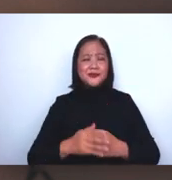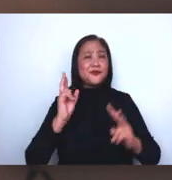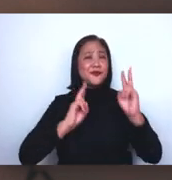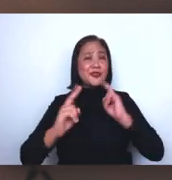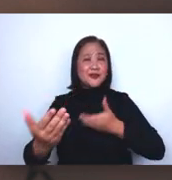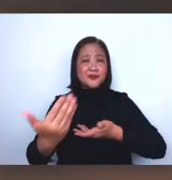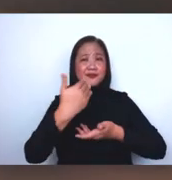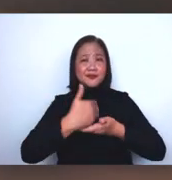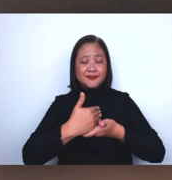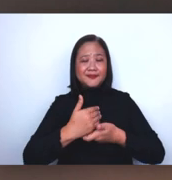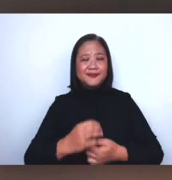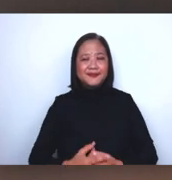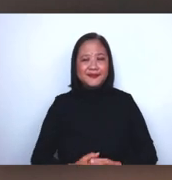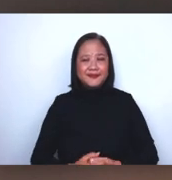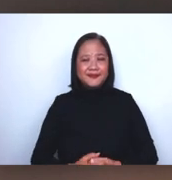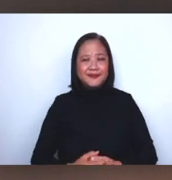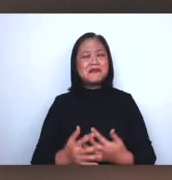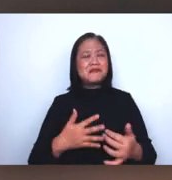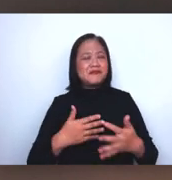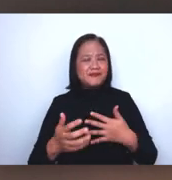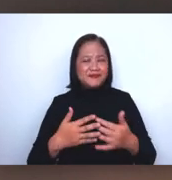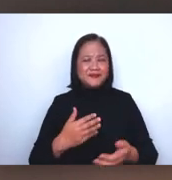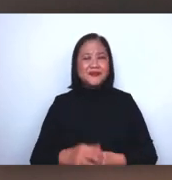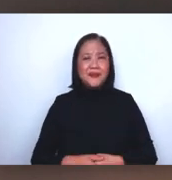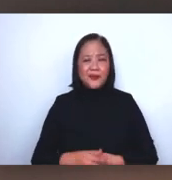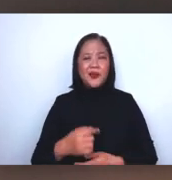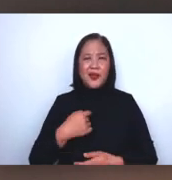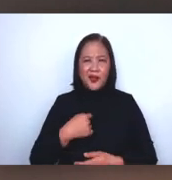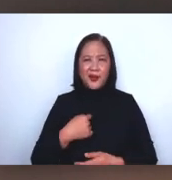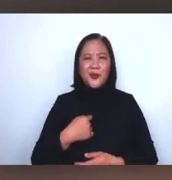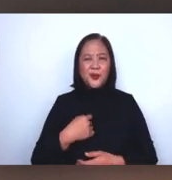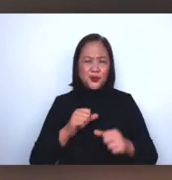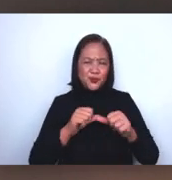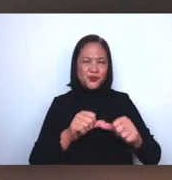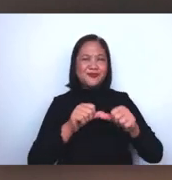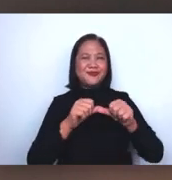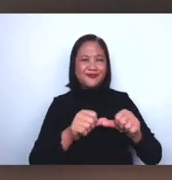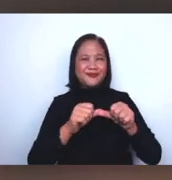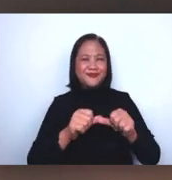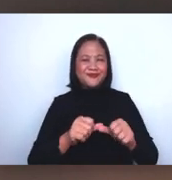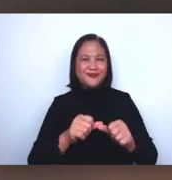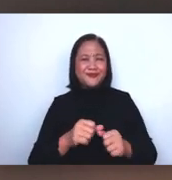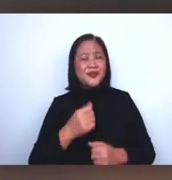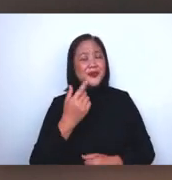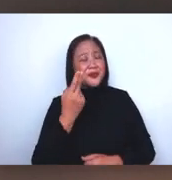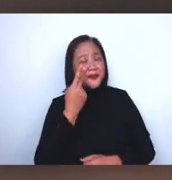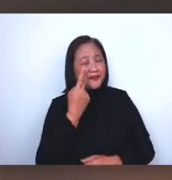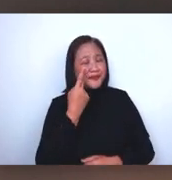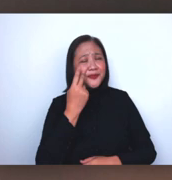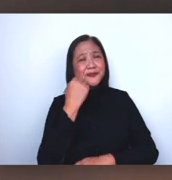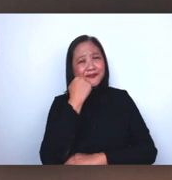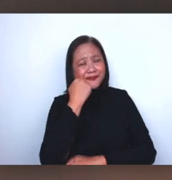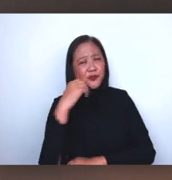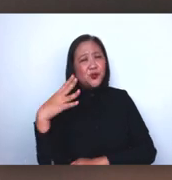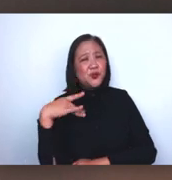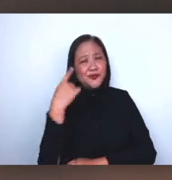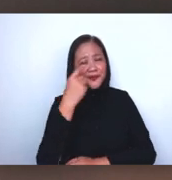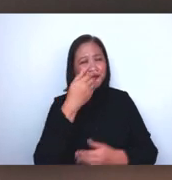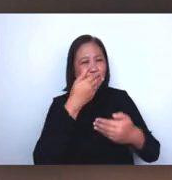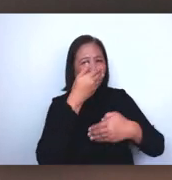us. Nonetheless, I shall never get tired of watching for him at the window.